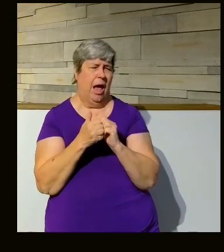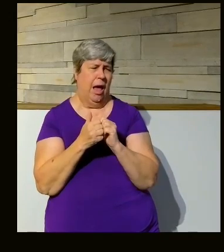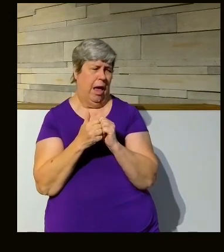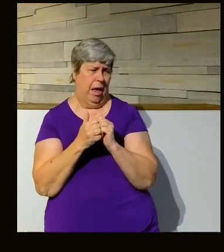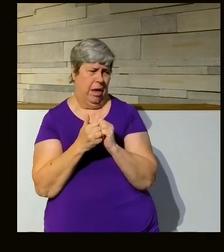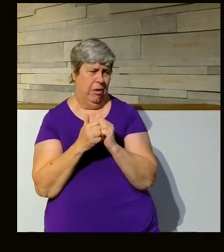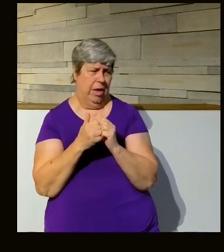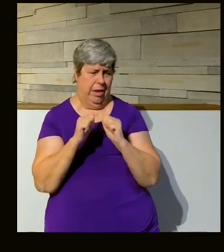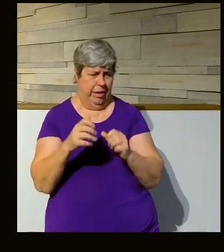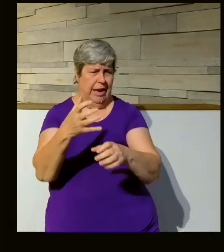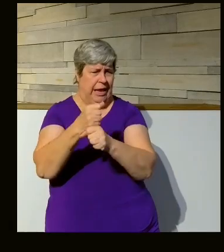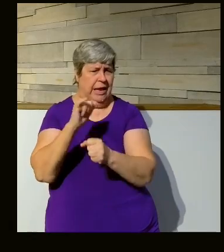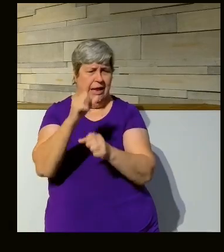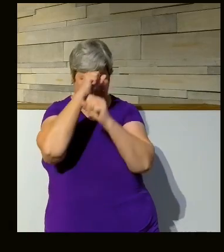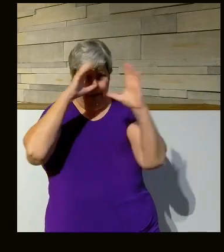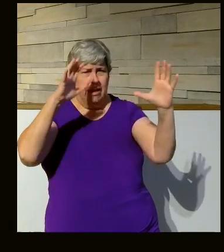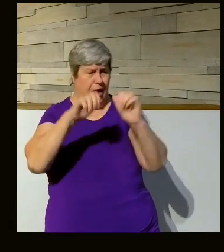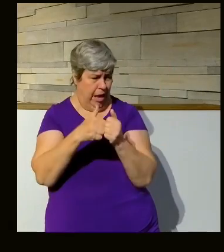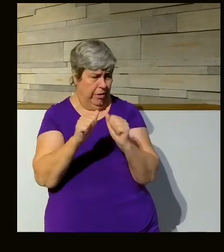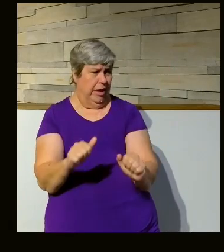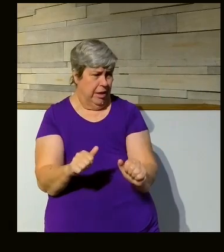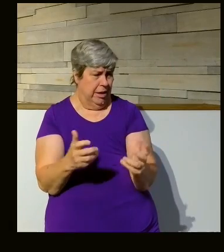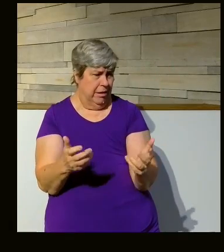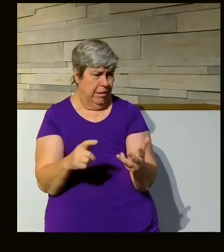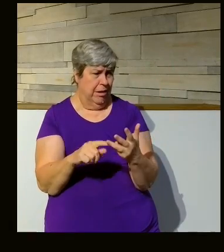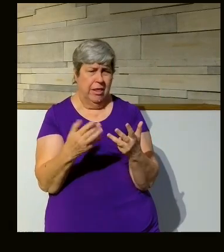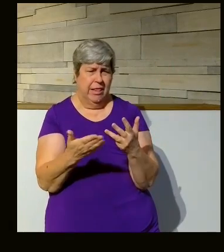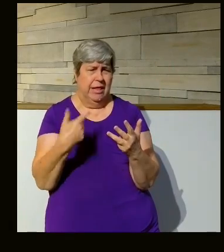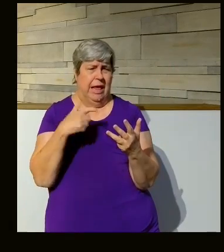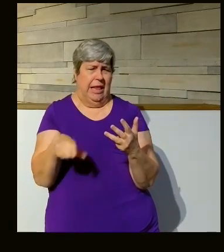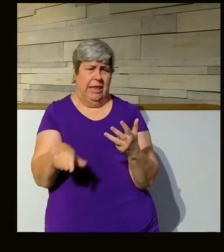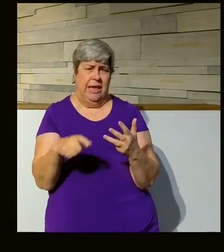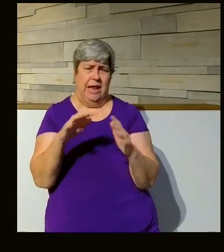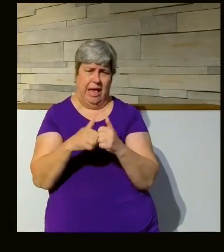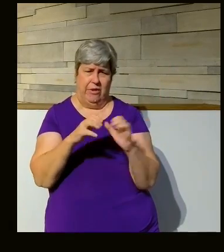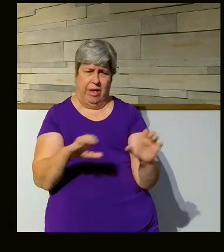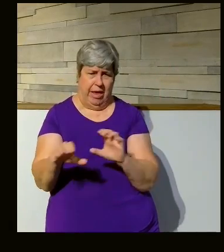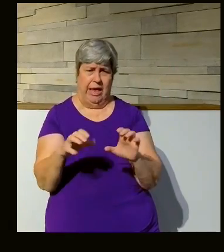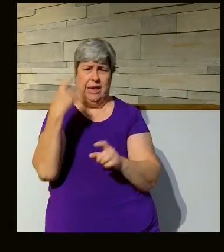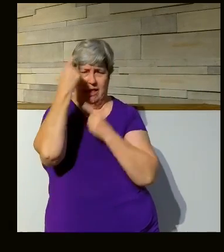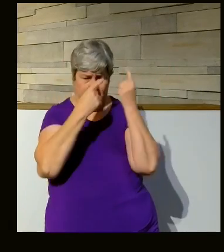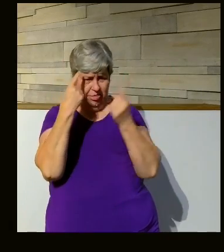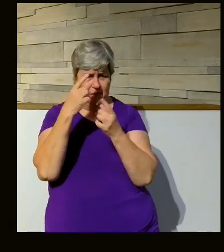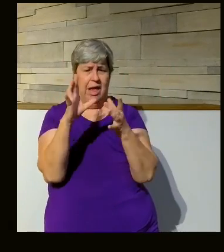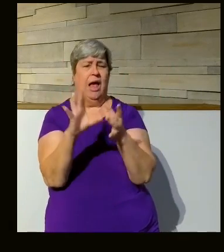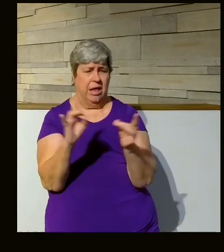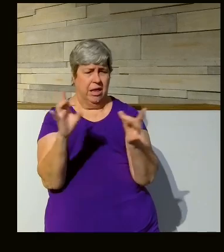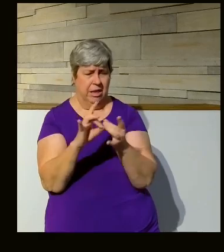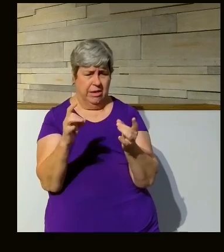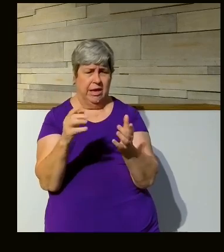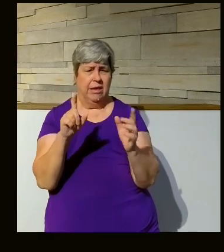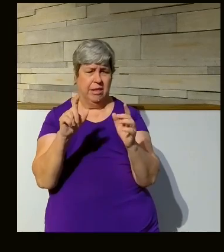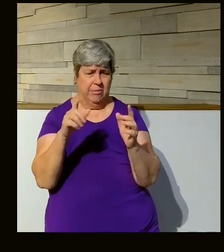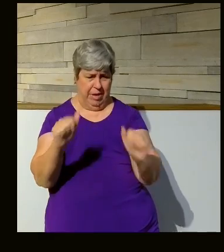I going to be getting this life? What do I need to be doing and thinking and saying in order to have